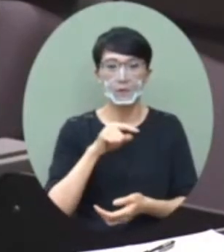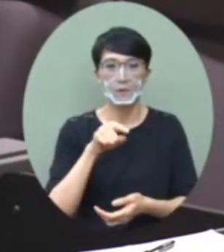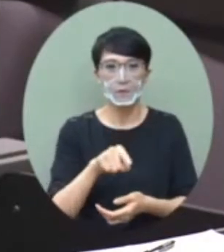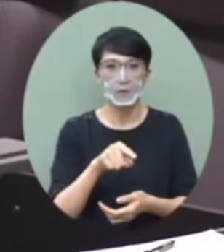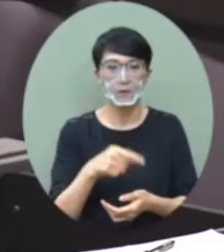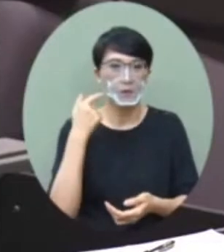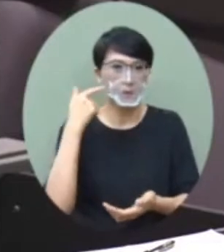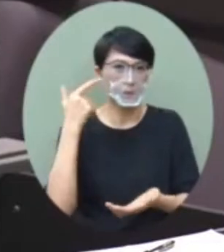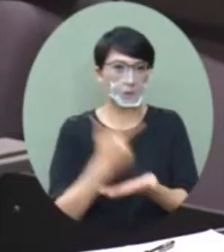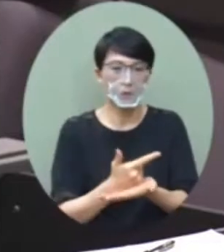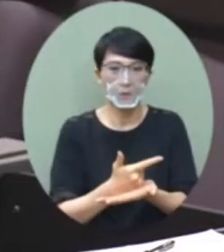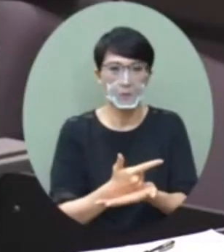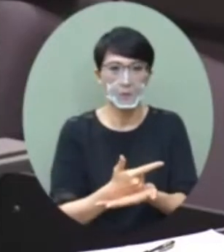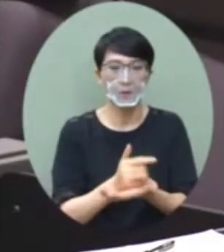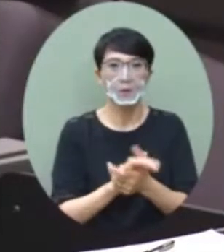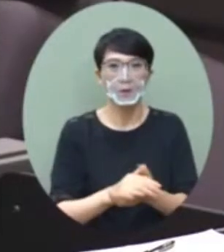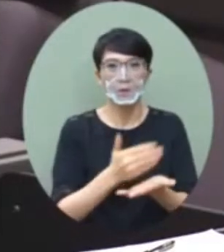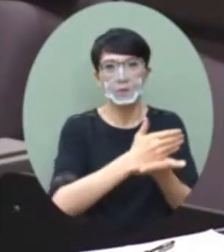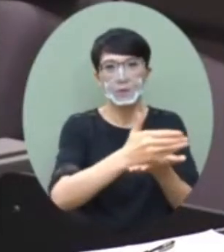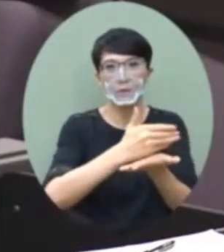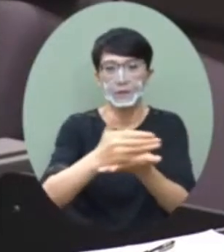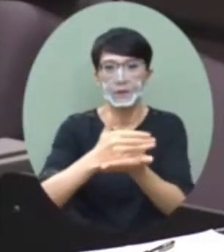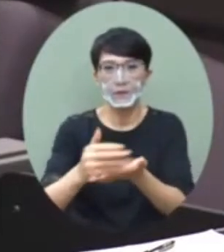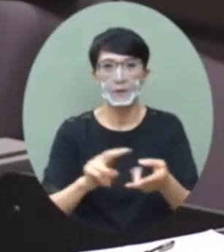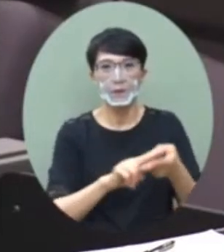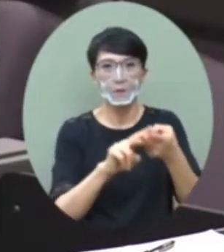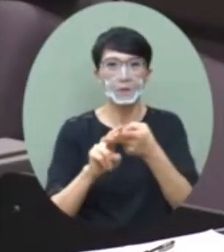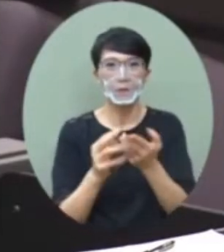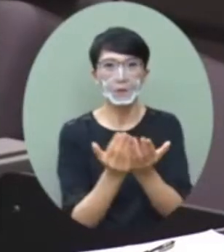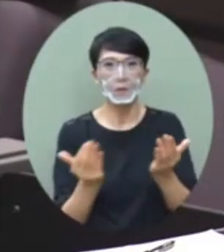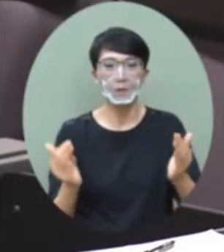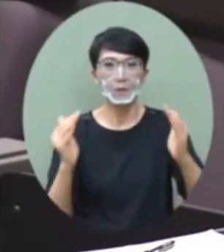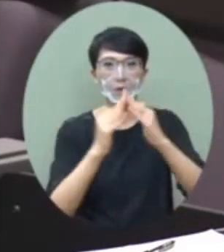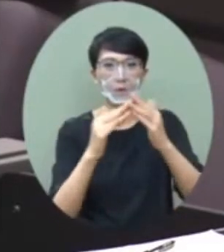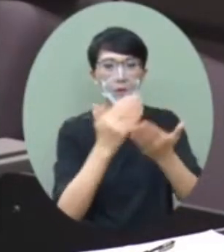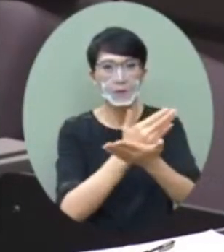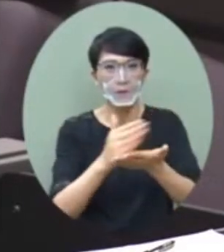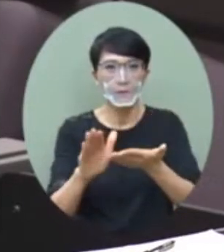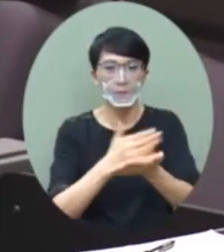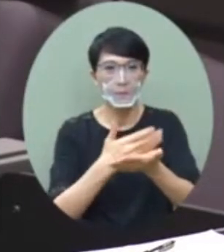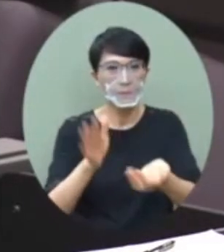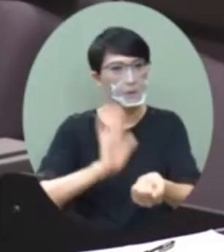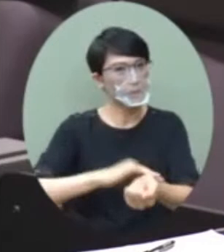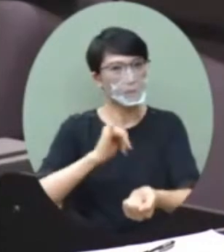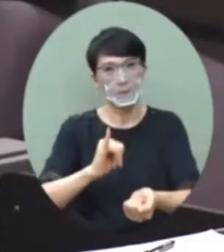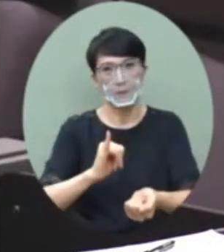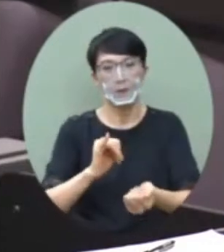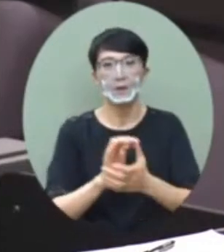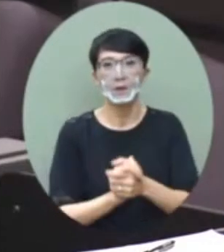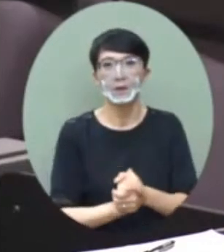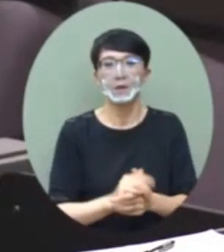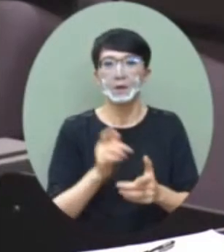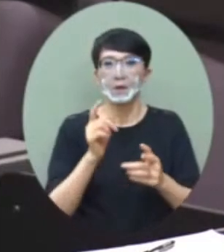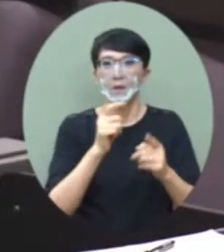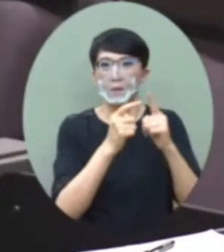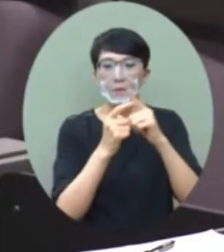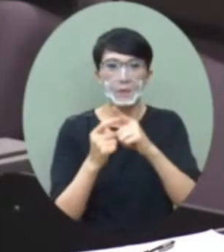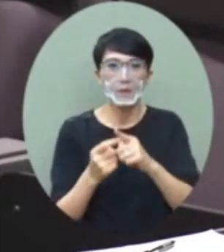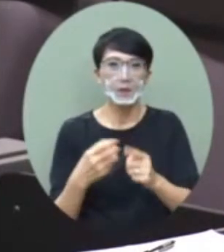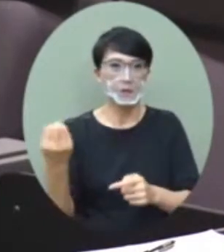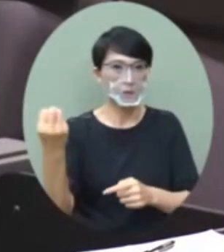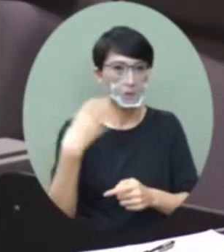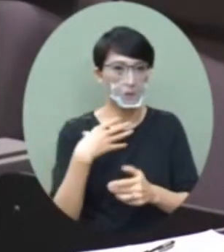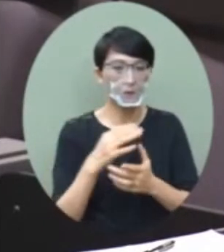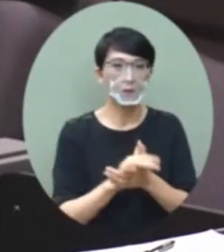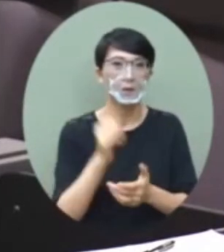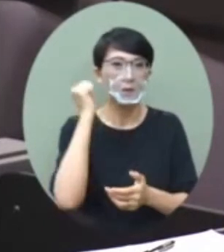and many patients lacked support, and there was a lack of support to help some patients